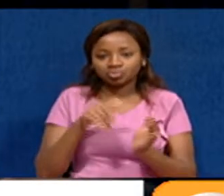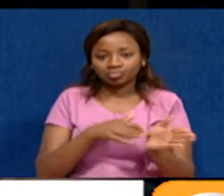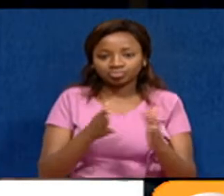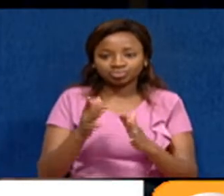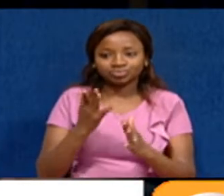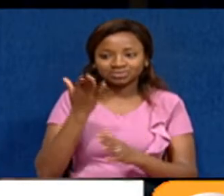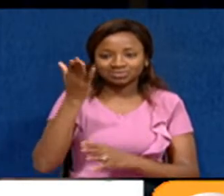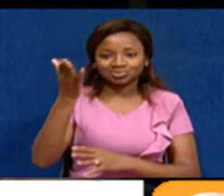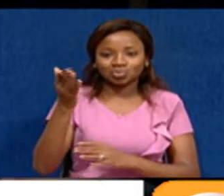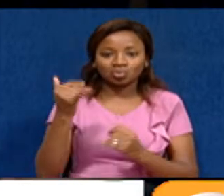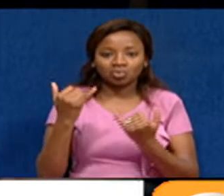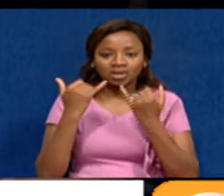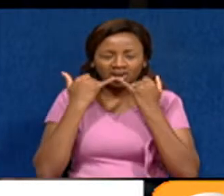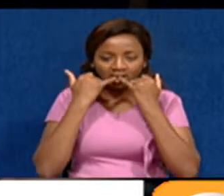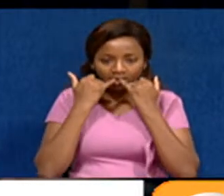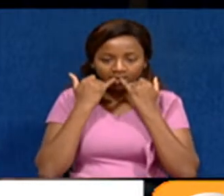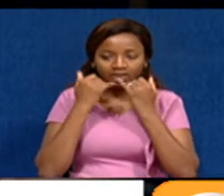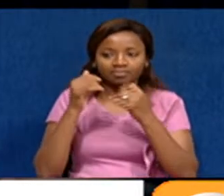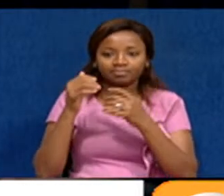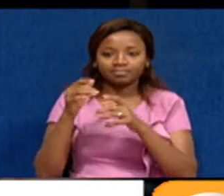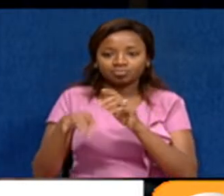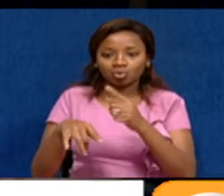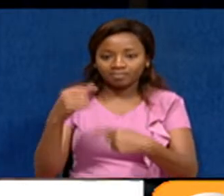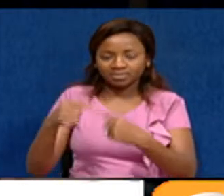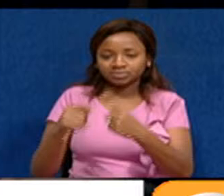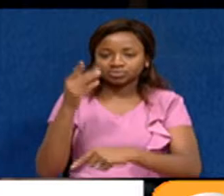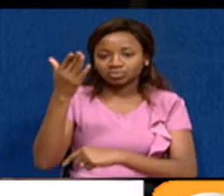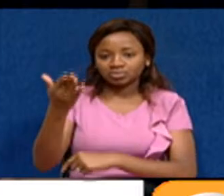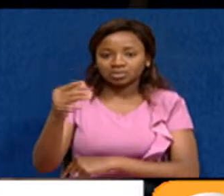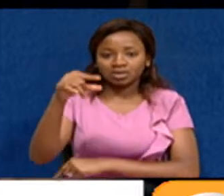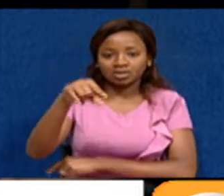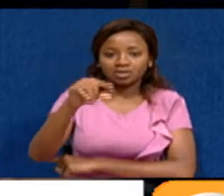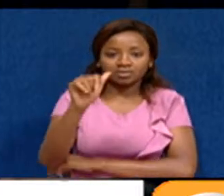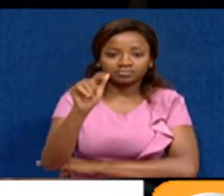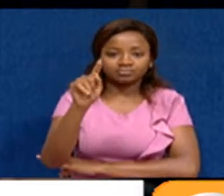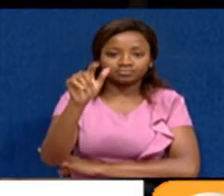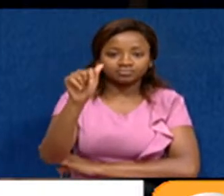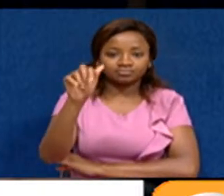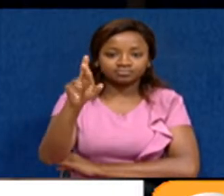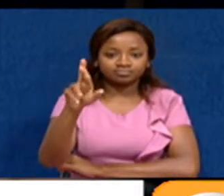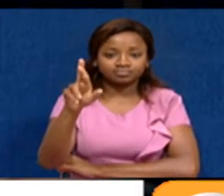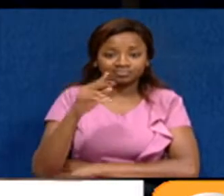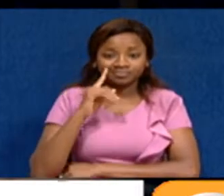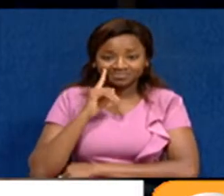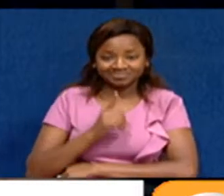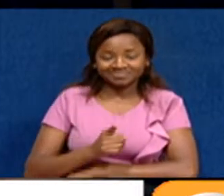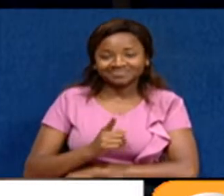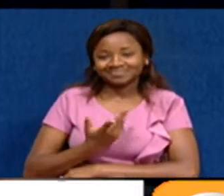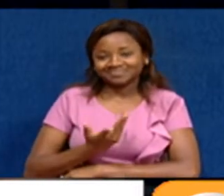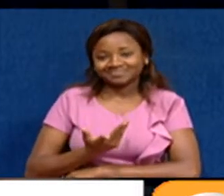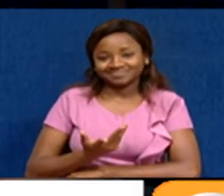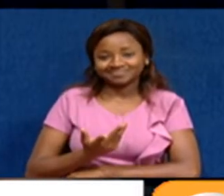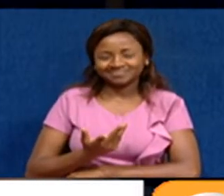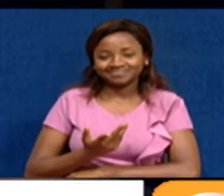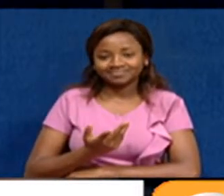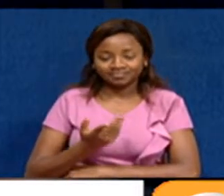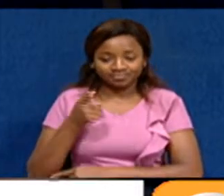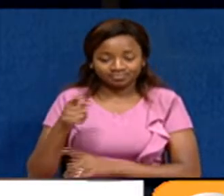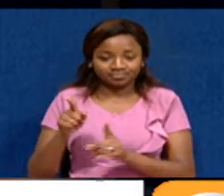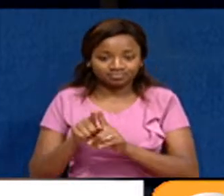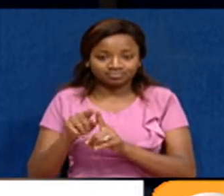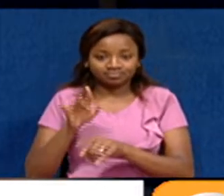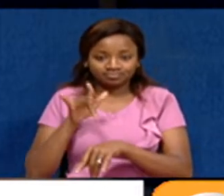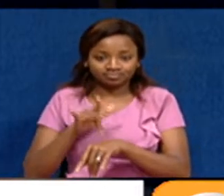the effects that kind of announcement which pronounced the suspension of Football Kenya Federation from